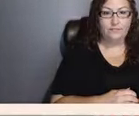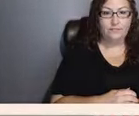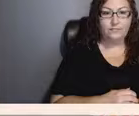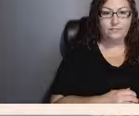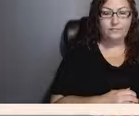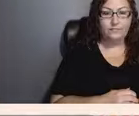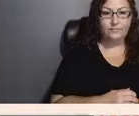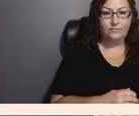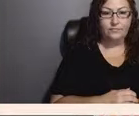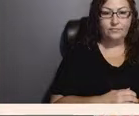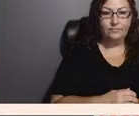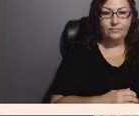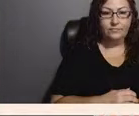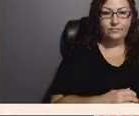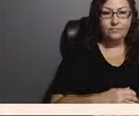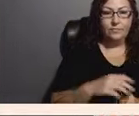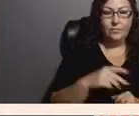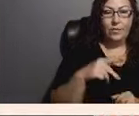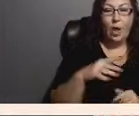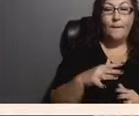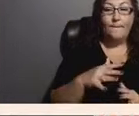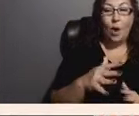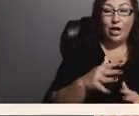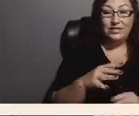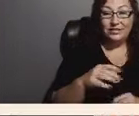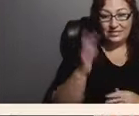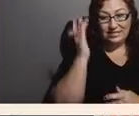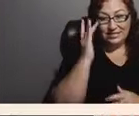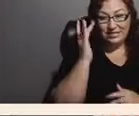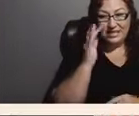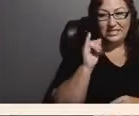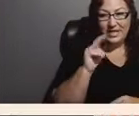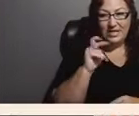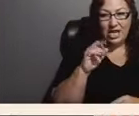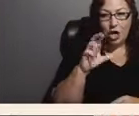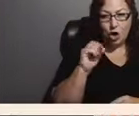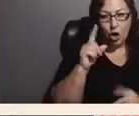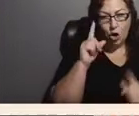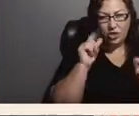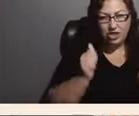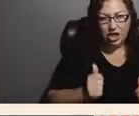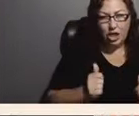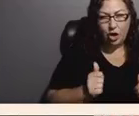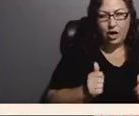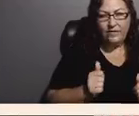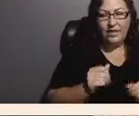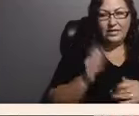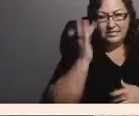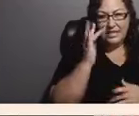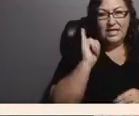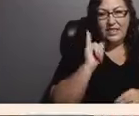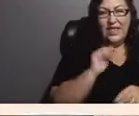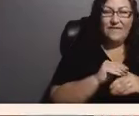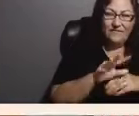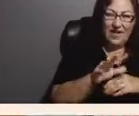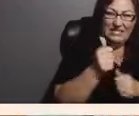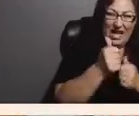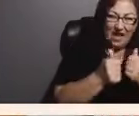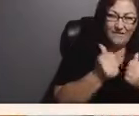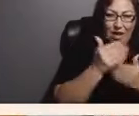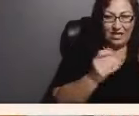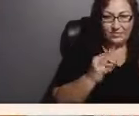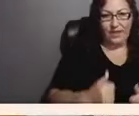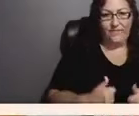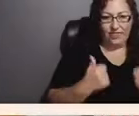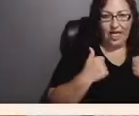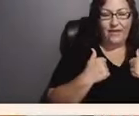Parkinson's disease is a neurodegenerative disease that affects every aspect of life.